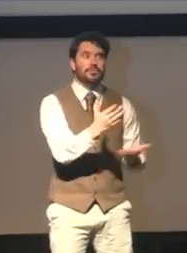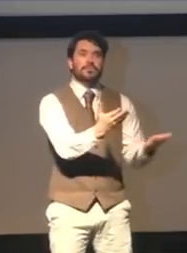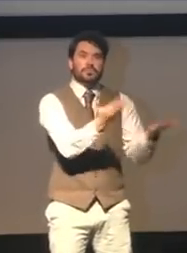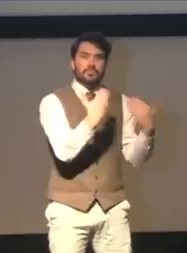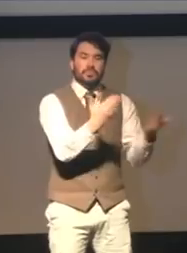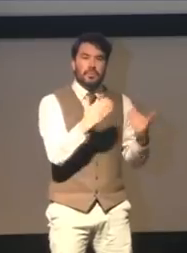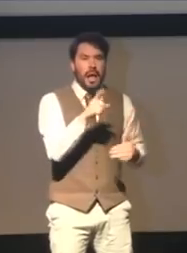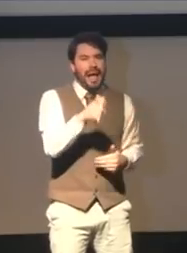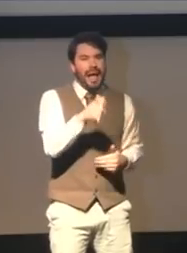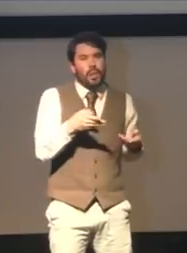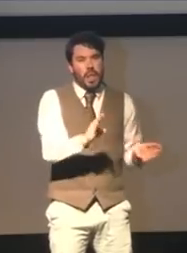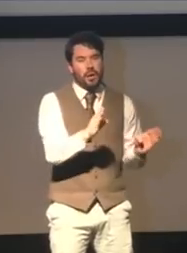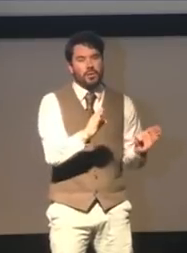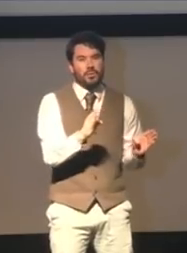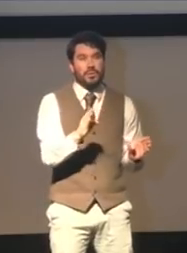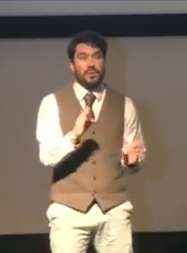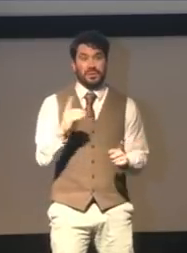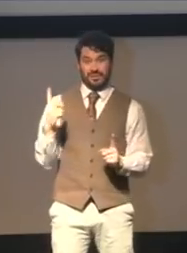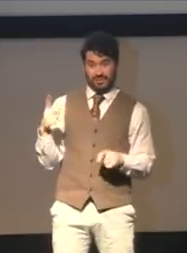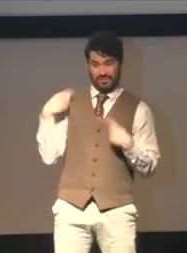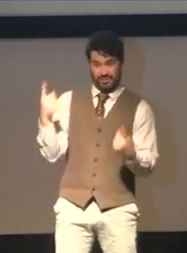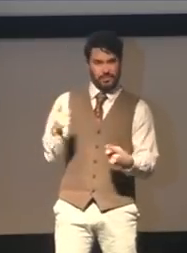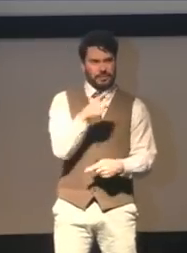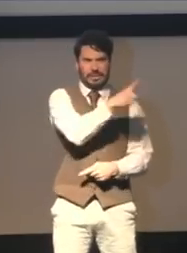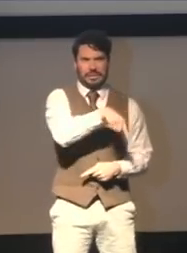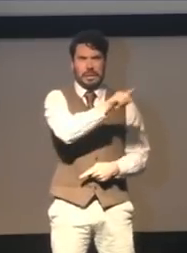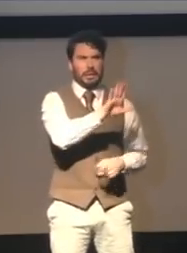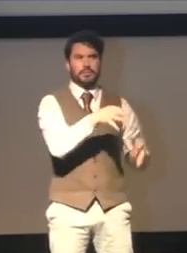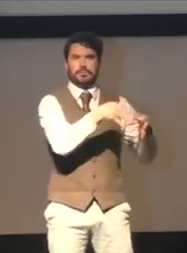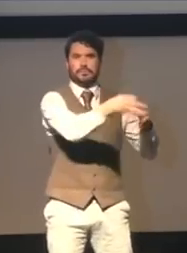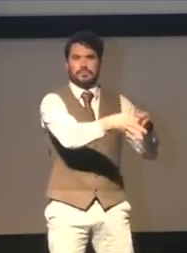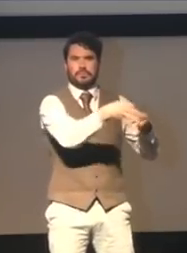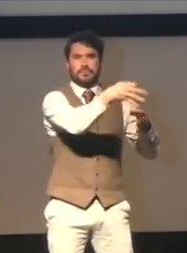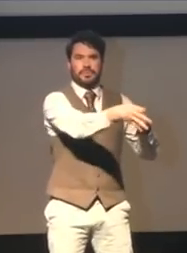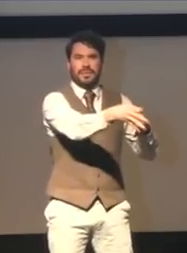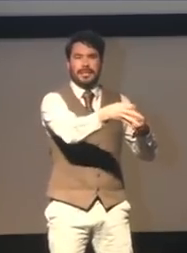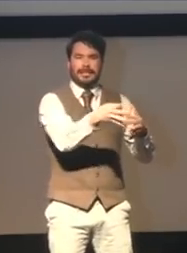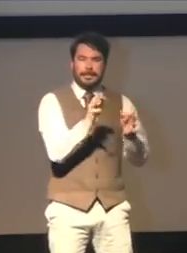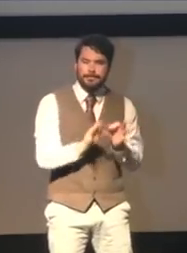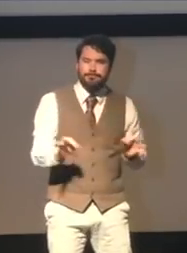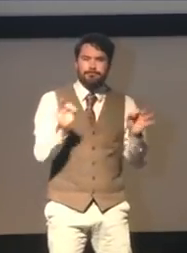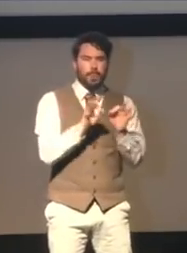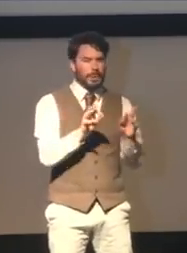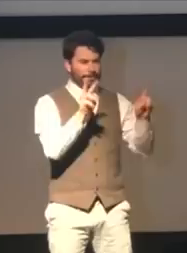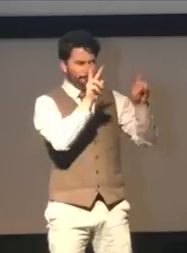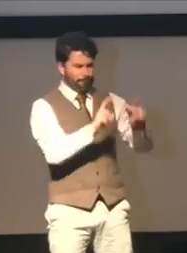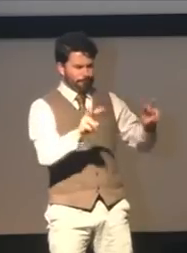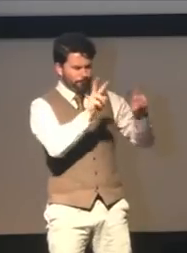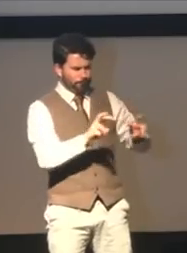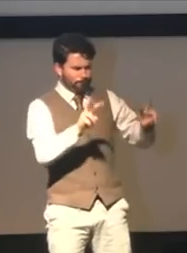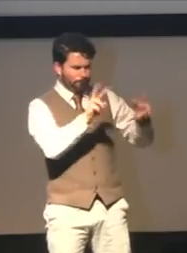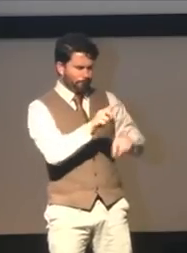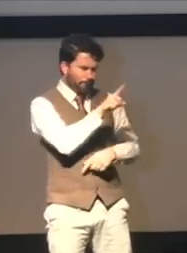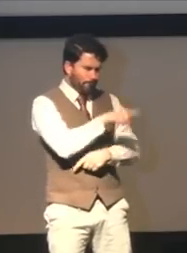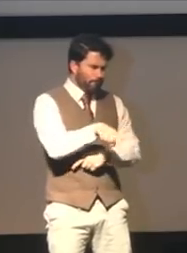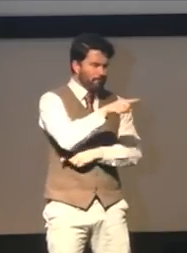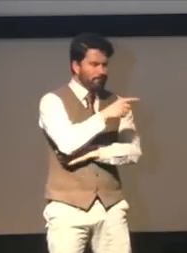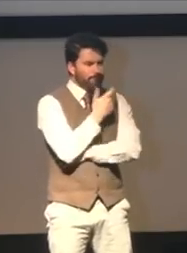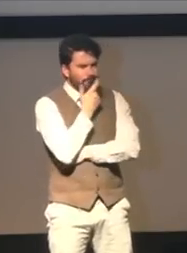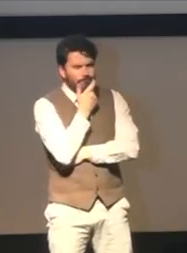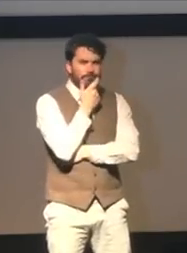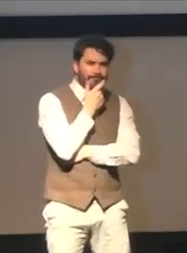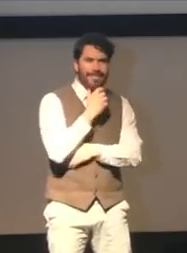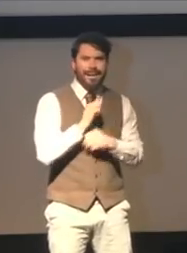care, and we need to look carefully at that group of patients in order to provide care so that they